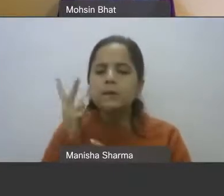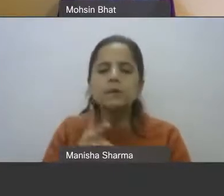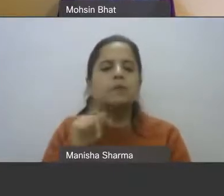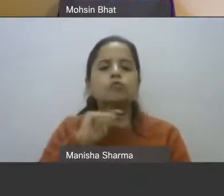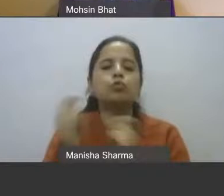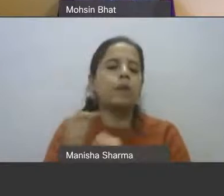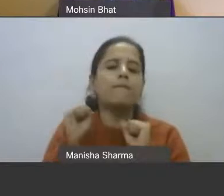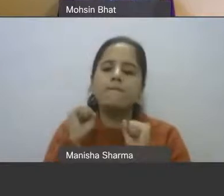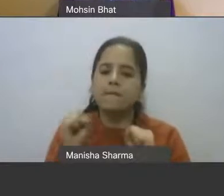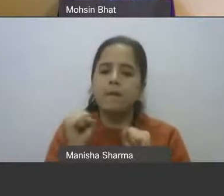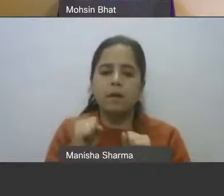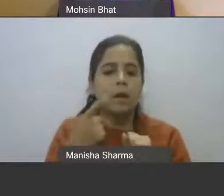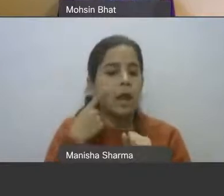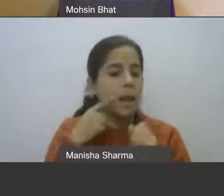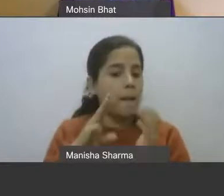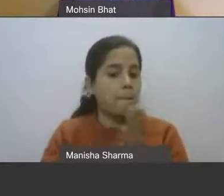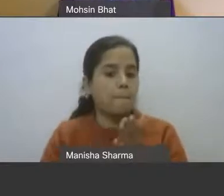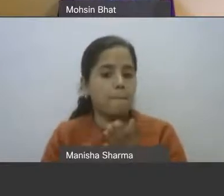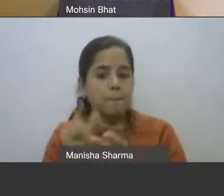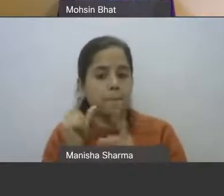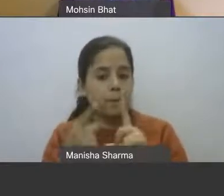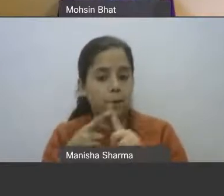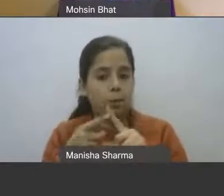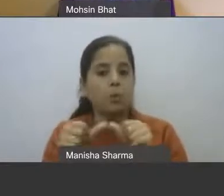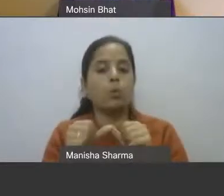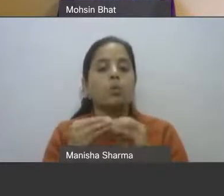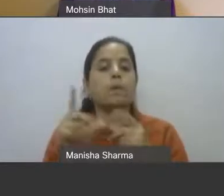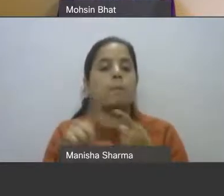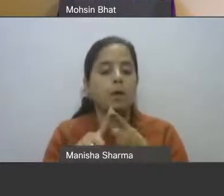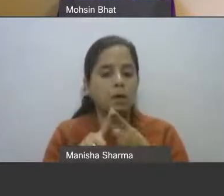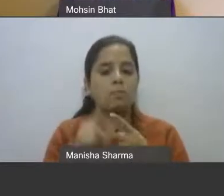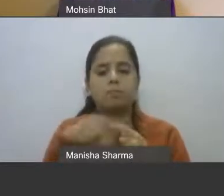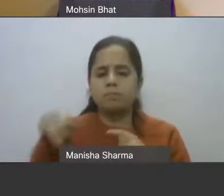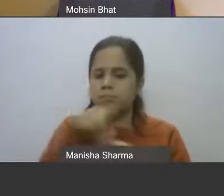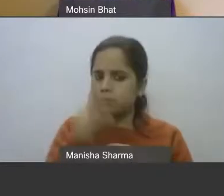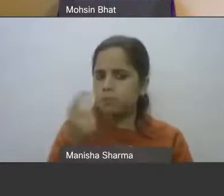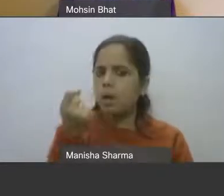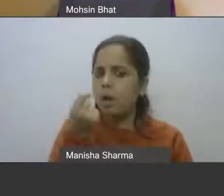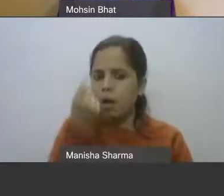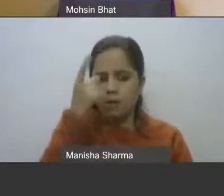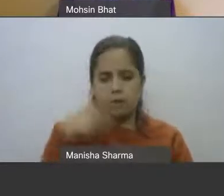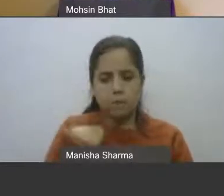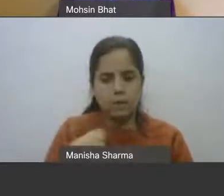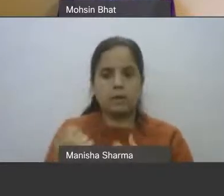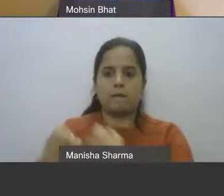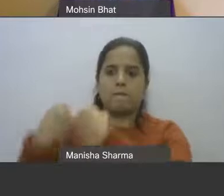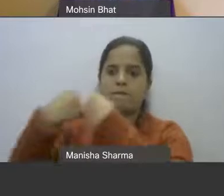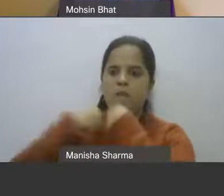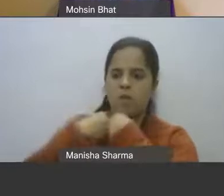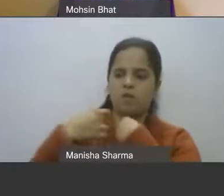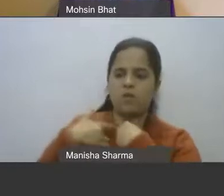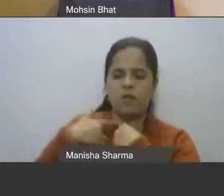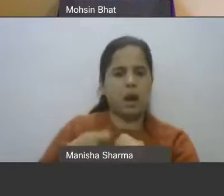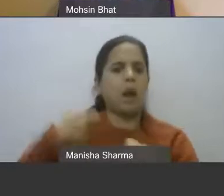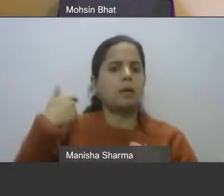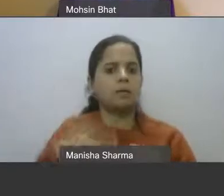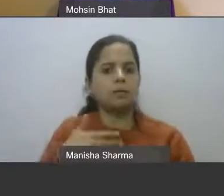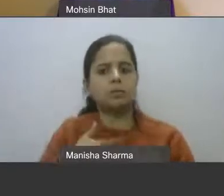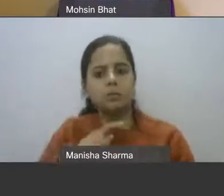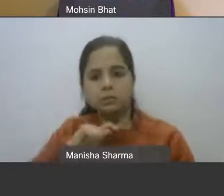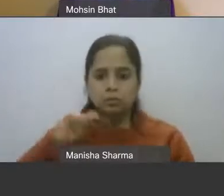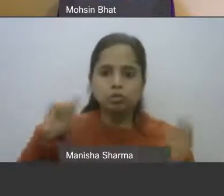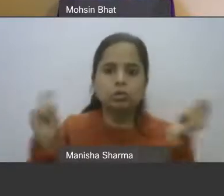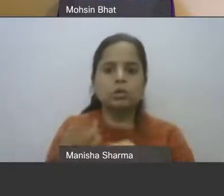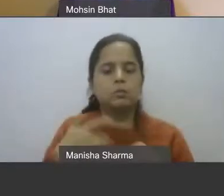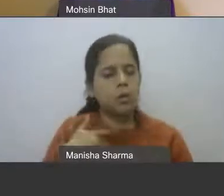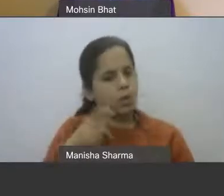answer to that is that immutable should be understood as something that will impose upon yourself very high cost for changing it, and that